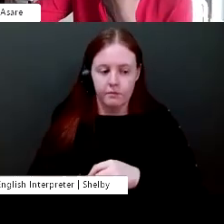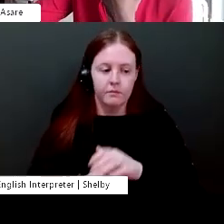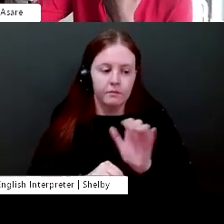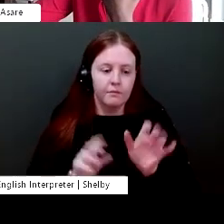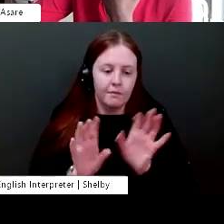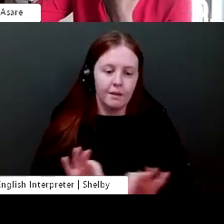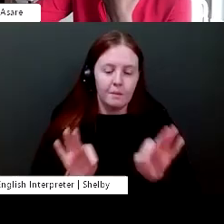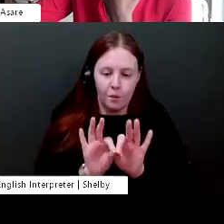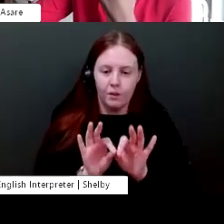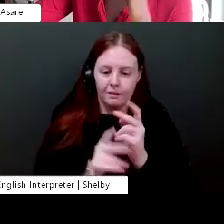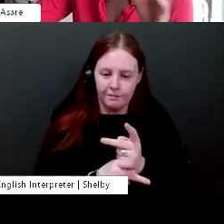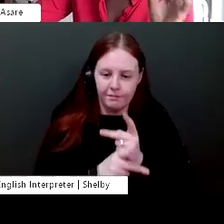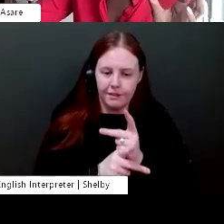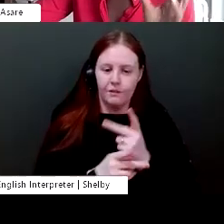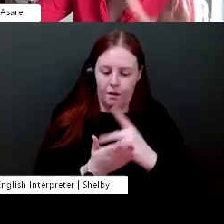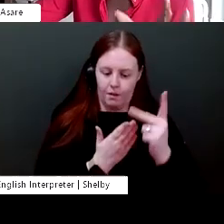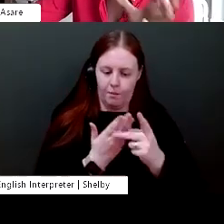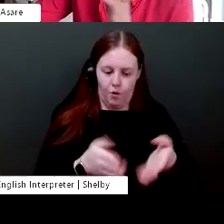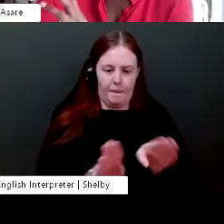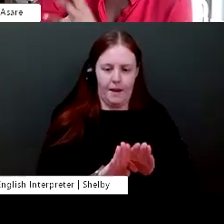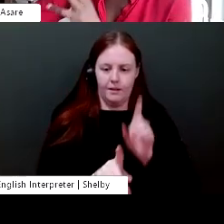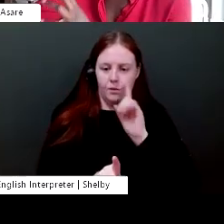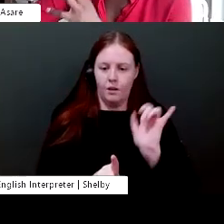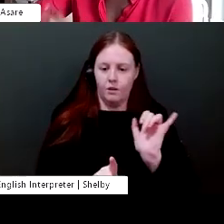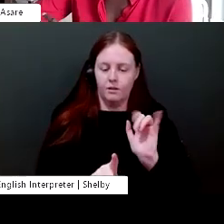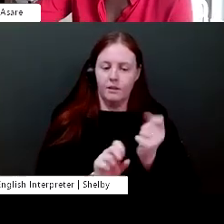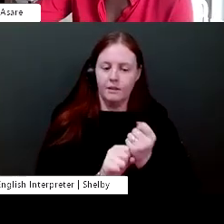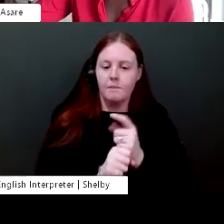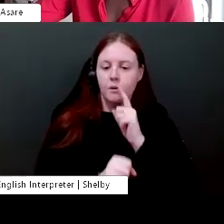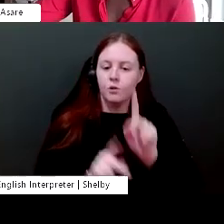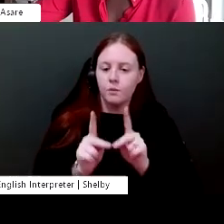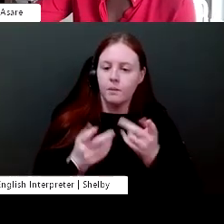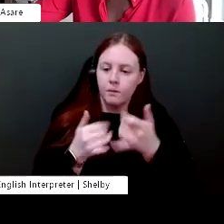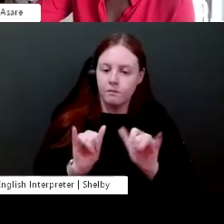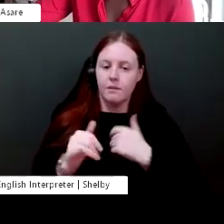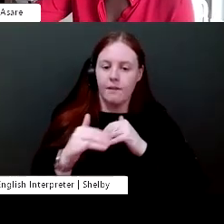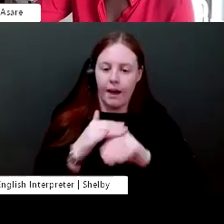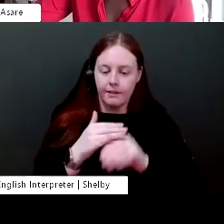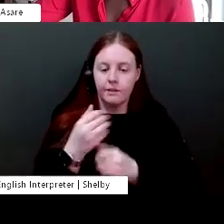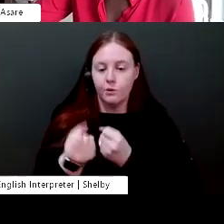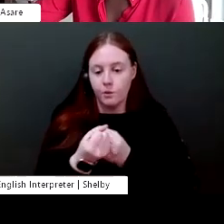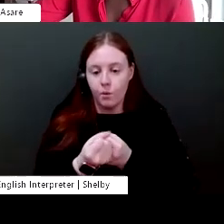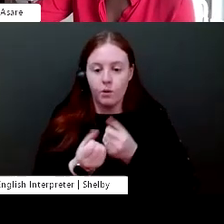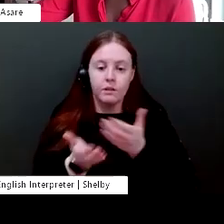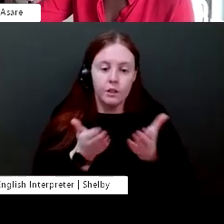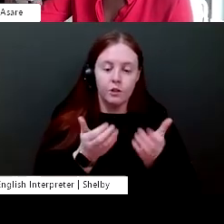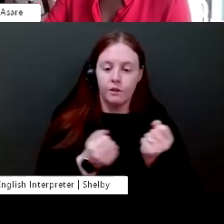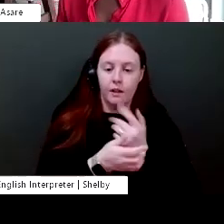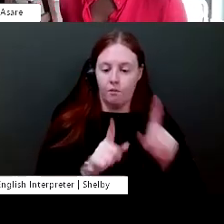programs end and how folks still have access to all of the supports and services that they've been exposed to.